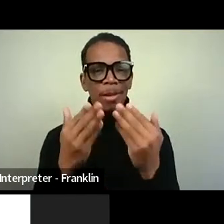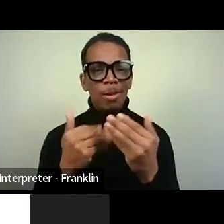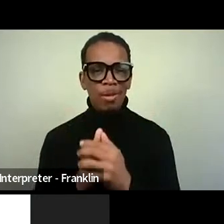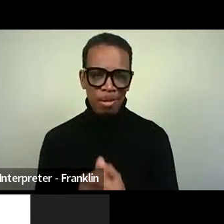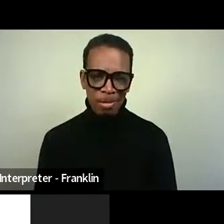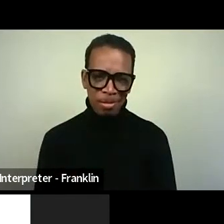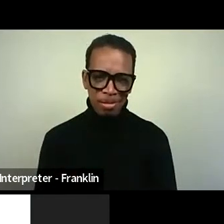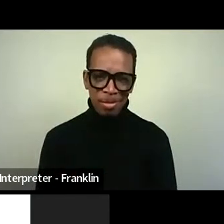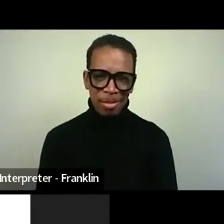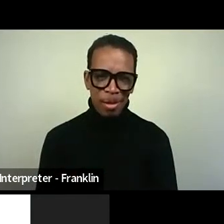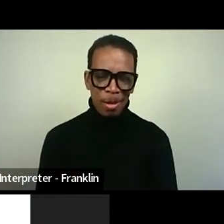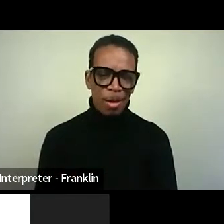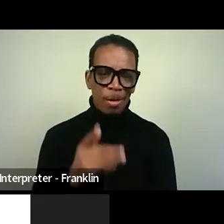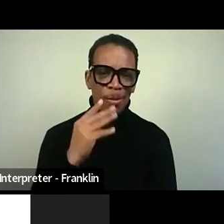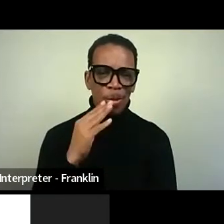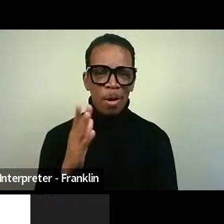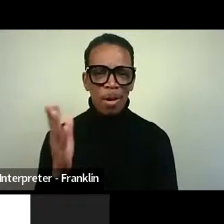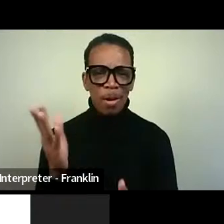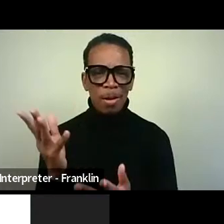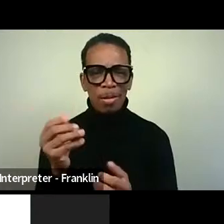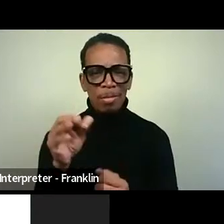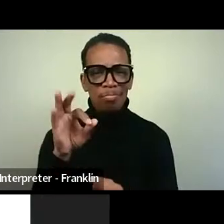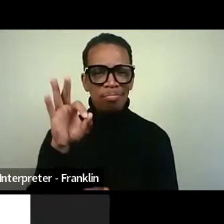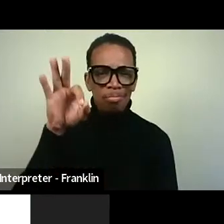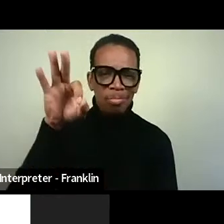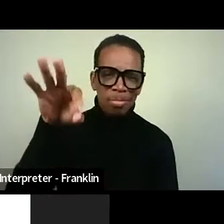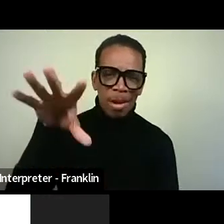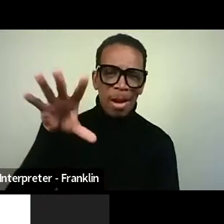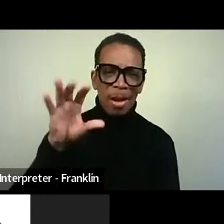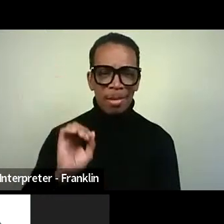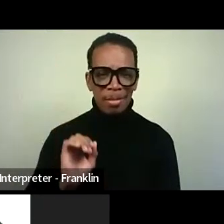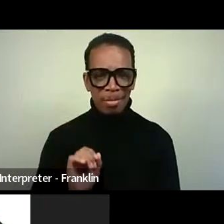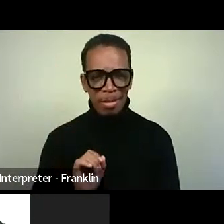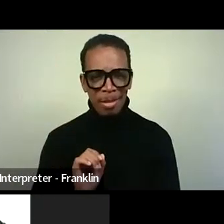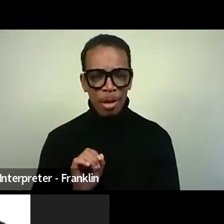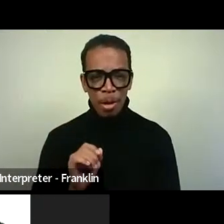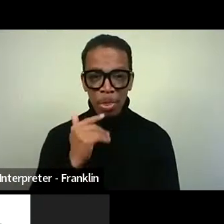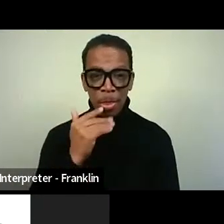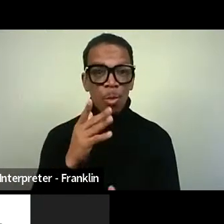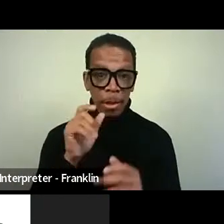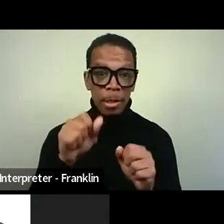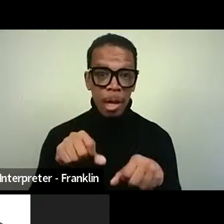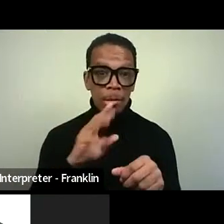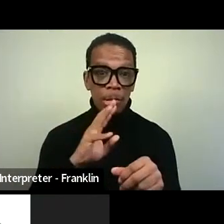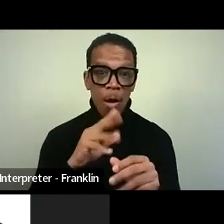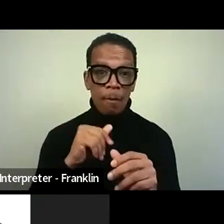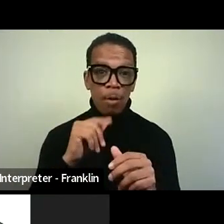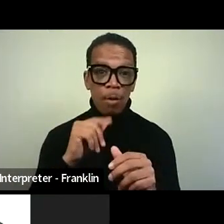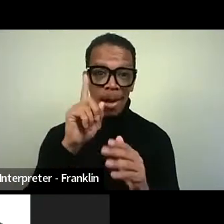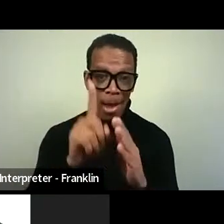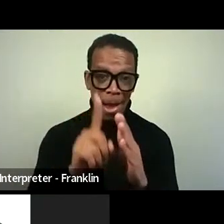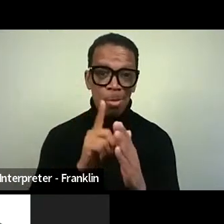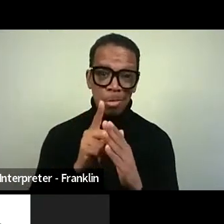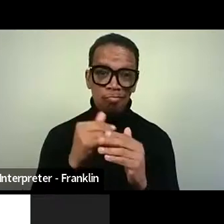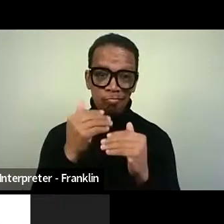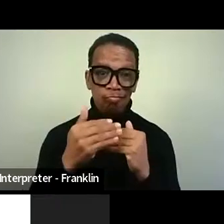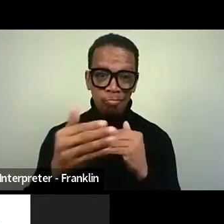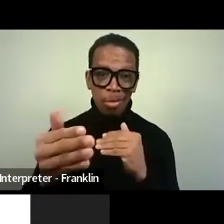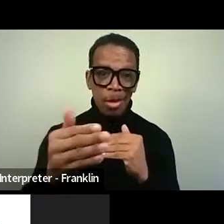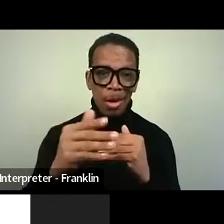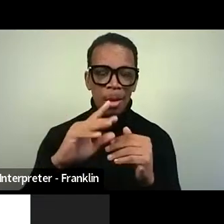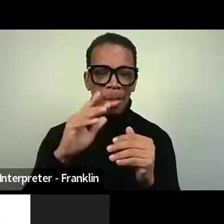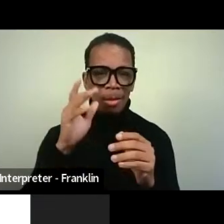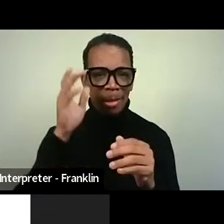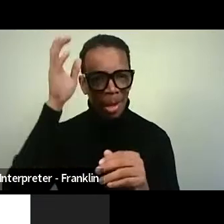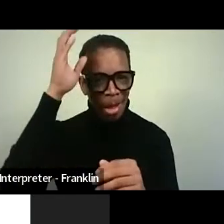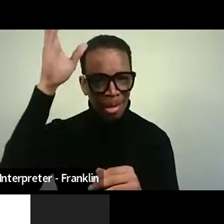for bringing forth those concepts. And you're right, we could talk for another hour on some of that,